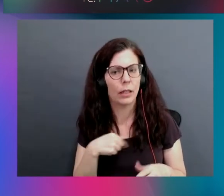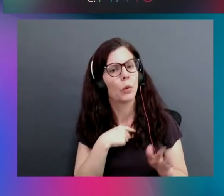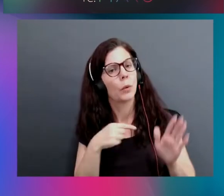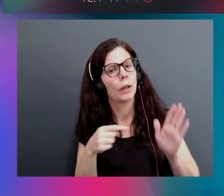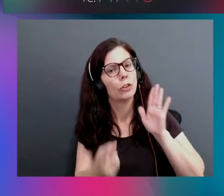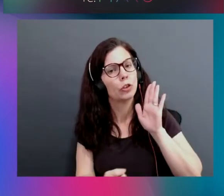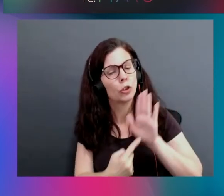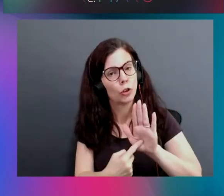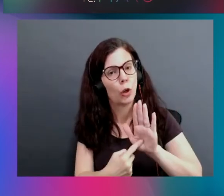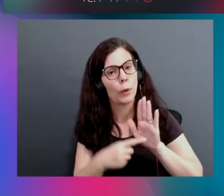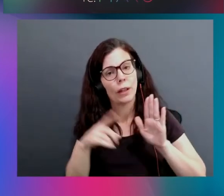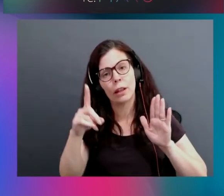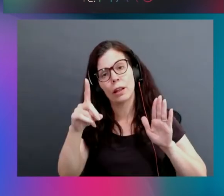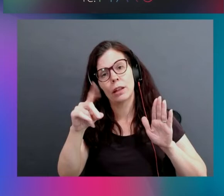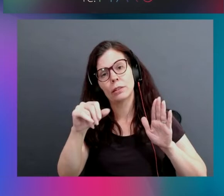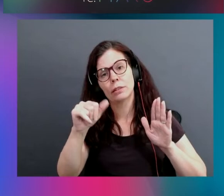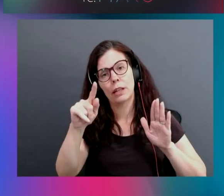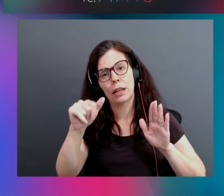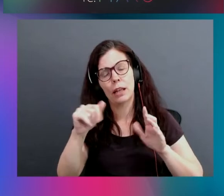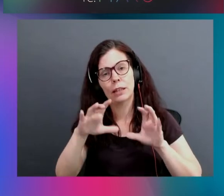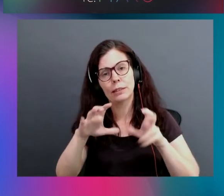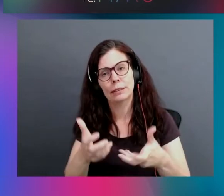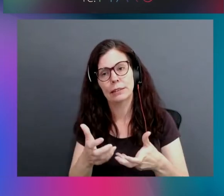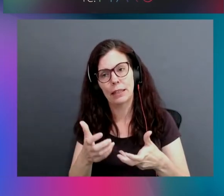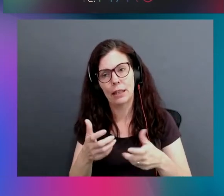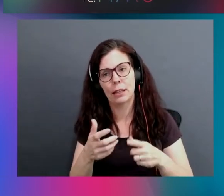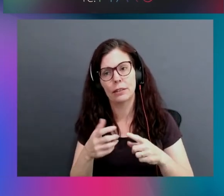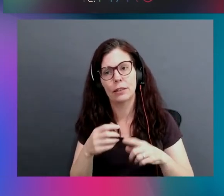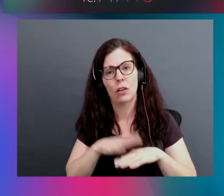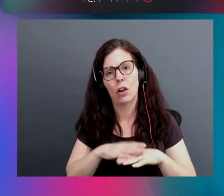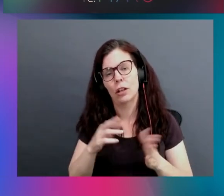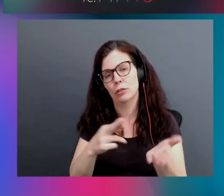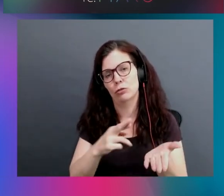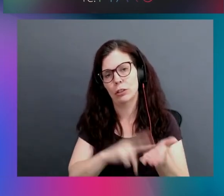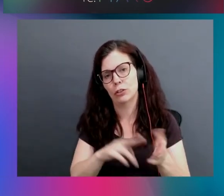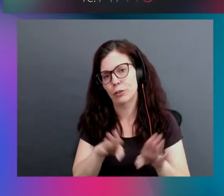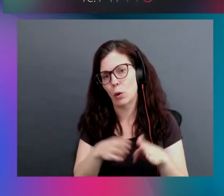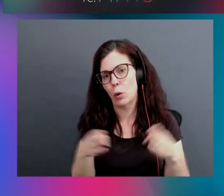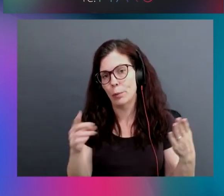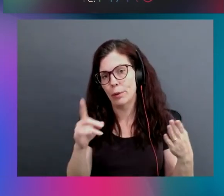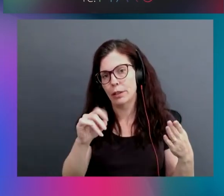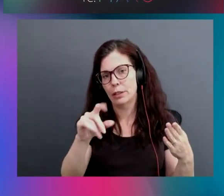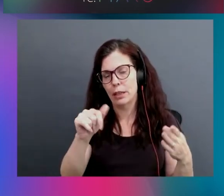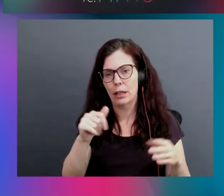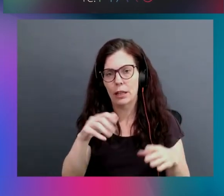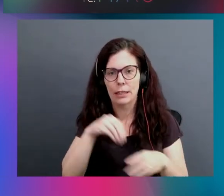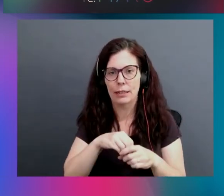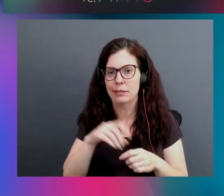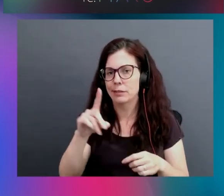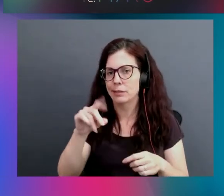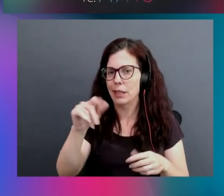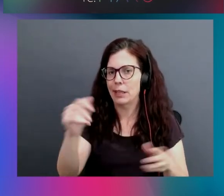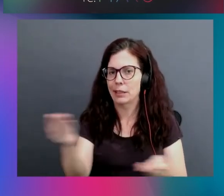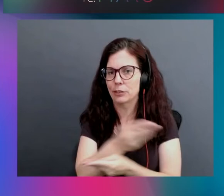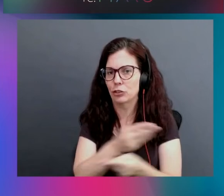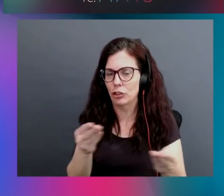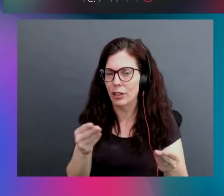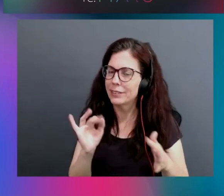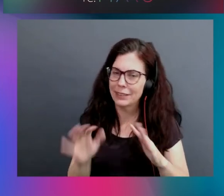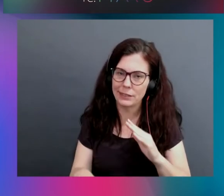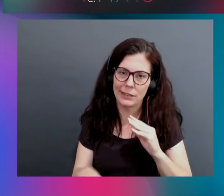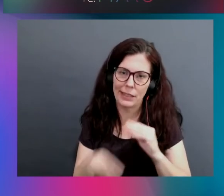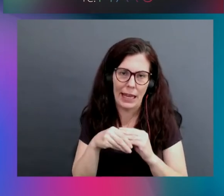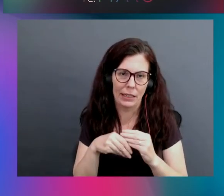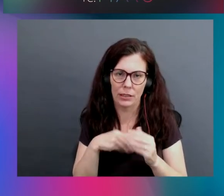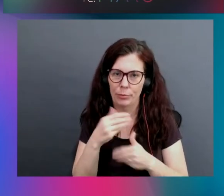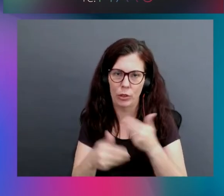those data sets from that are on the registry of open data also in Data Exchange. So it's just an additive process. So we